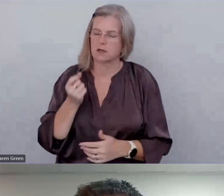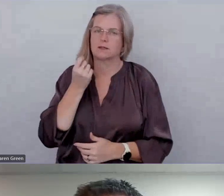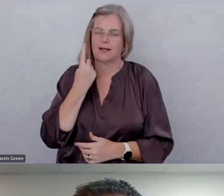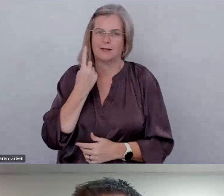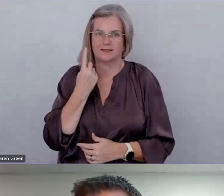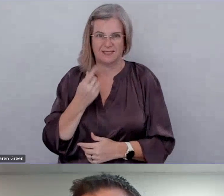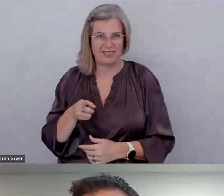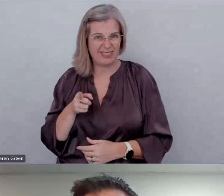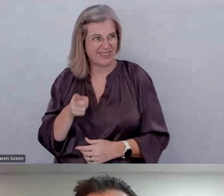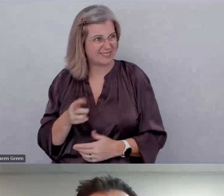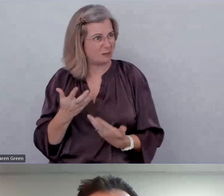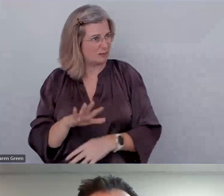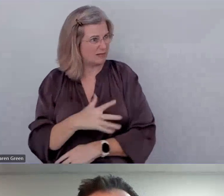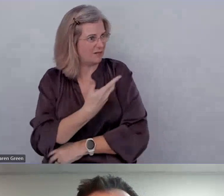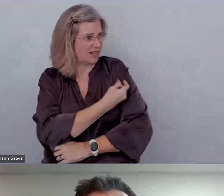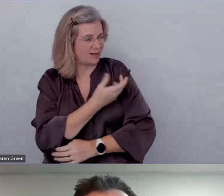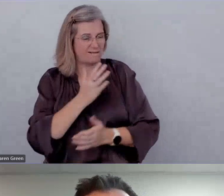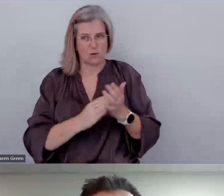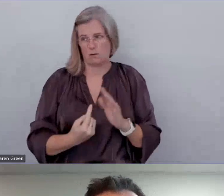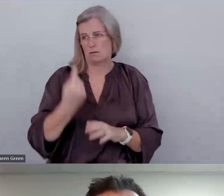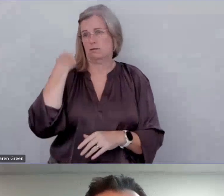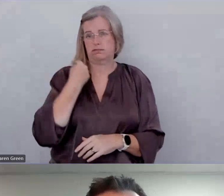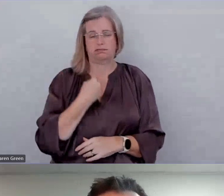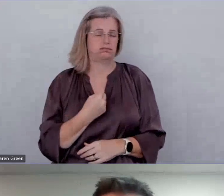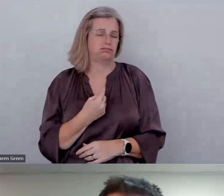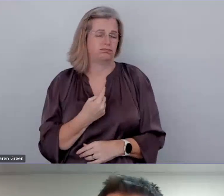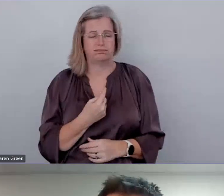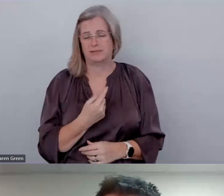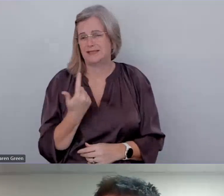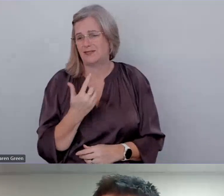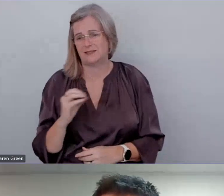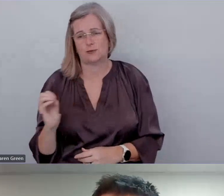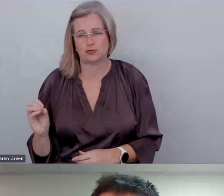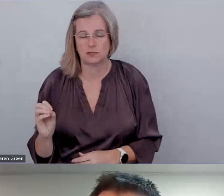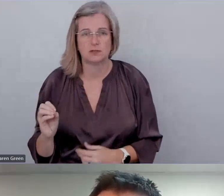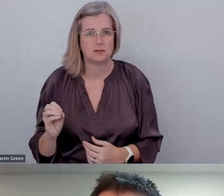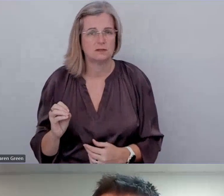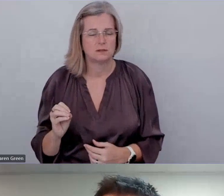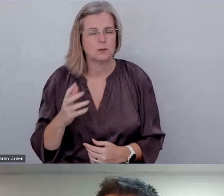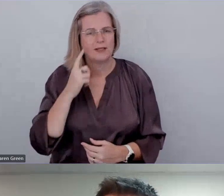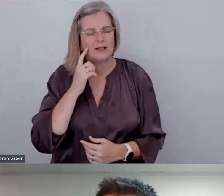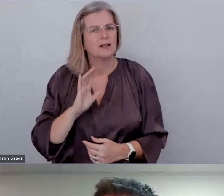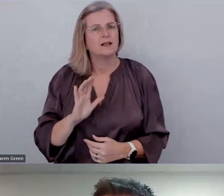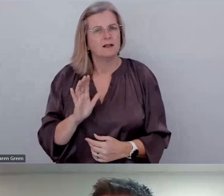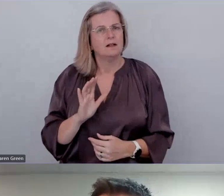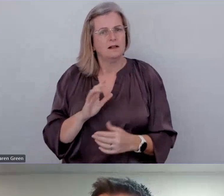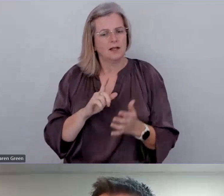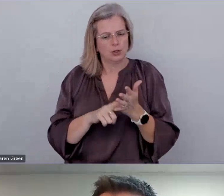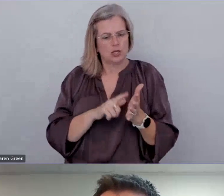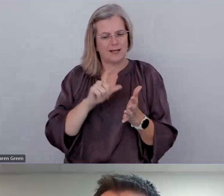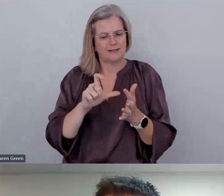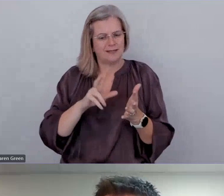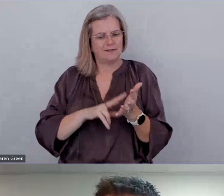go of this fact. We have to look beyond the sort of limited cost effectiveness exercises that JCVI conduct,